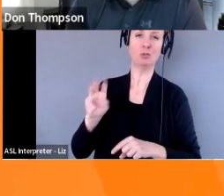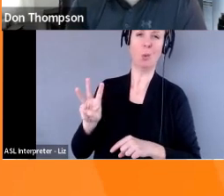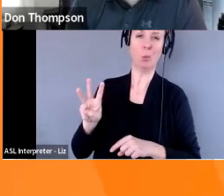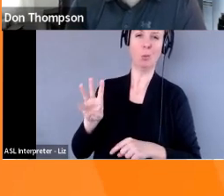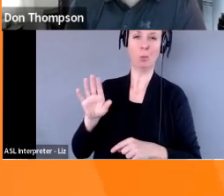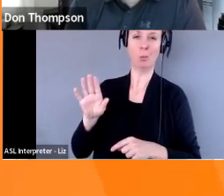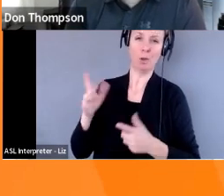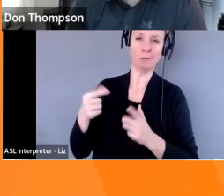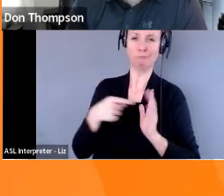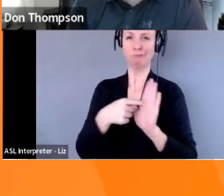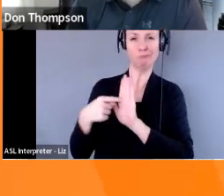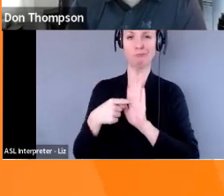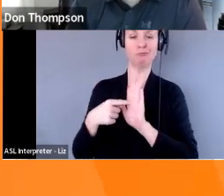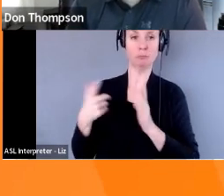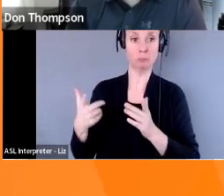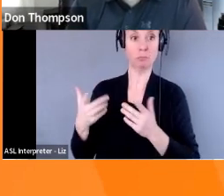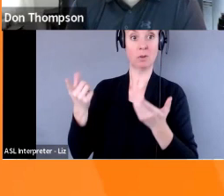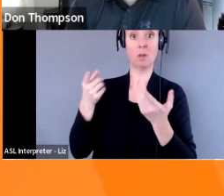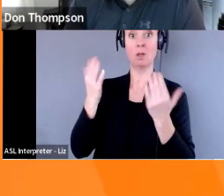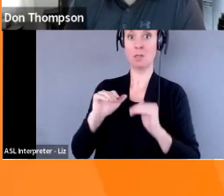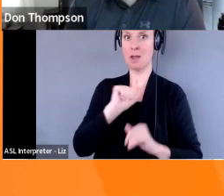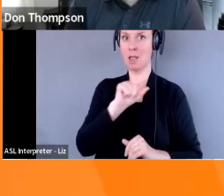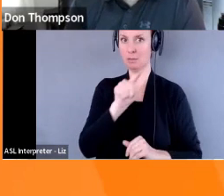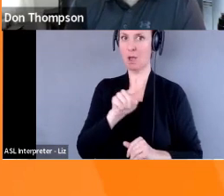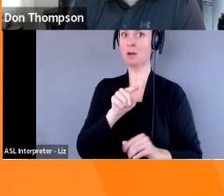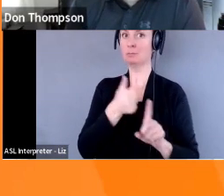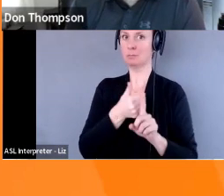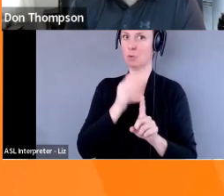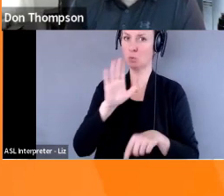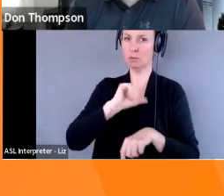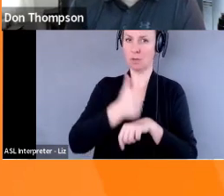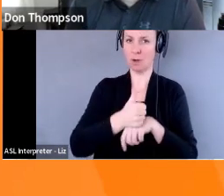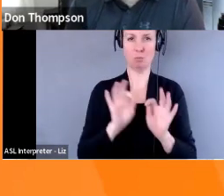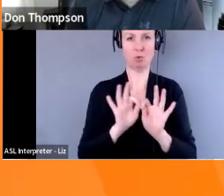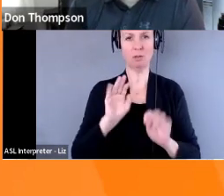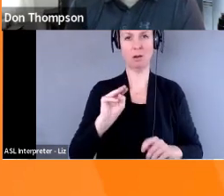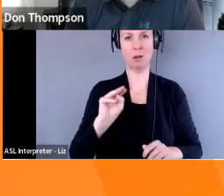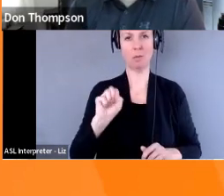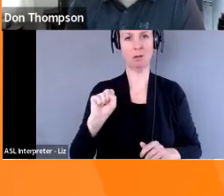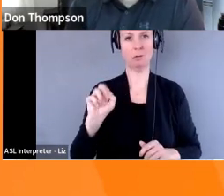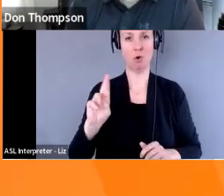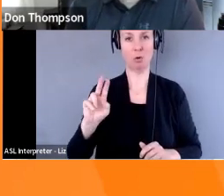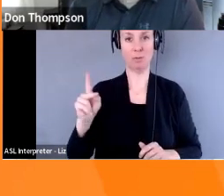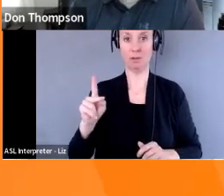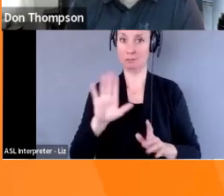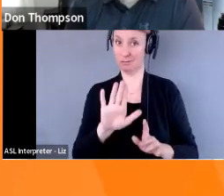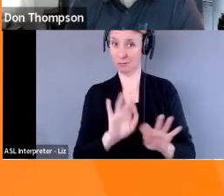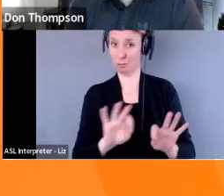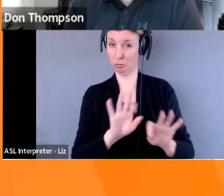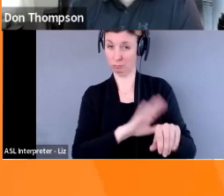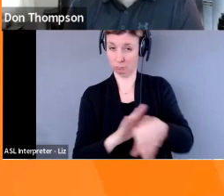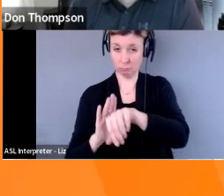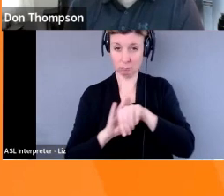key important piece of that entire part. Because if Amazon says that they can sell it for $20 and you only want to sell it for